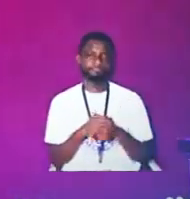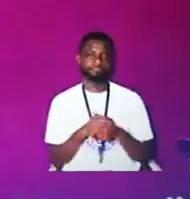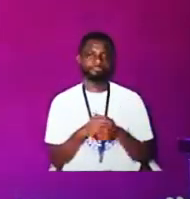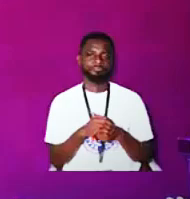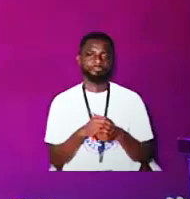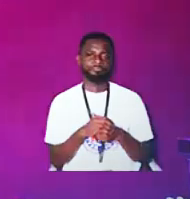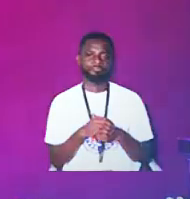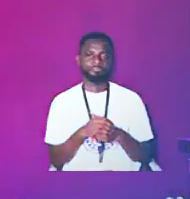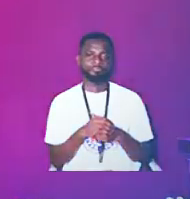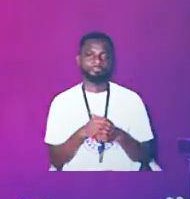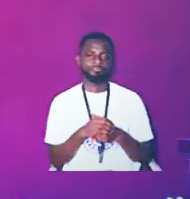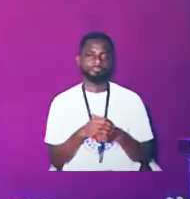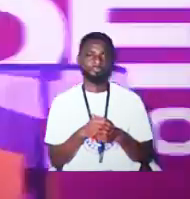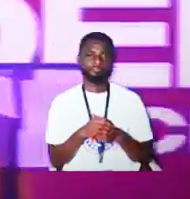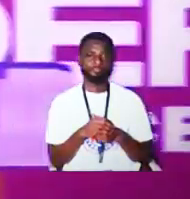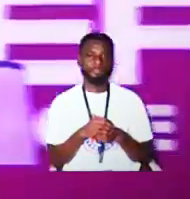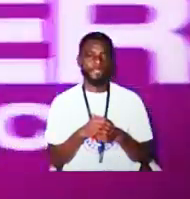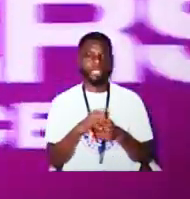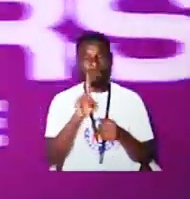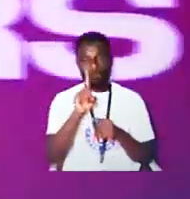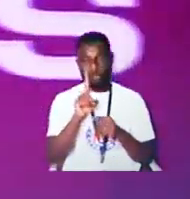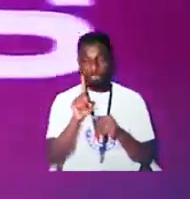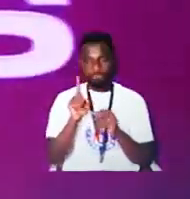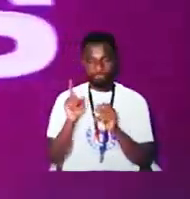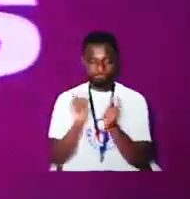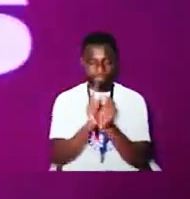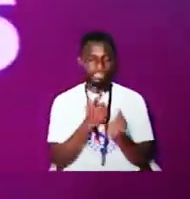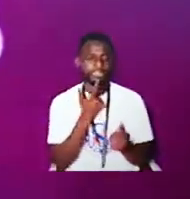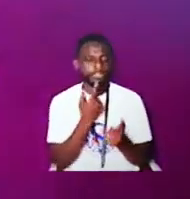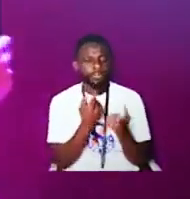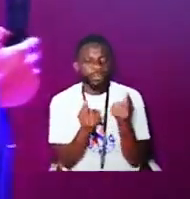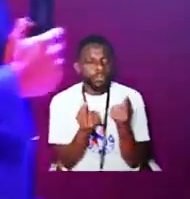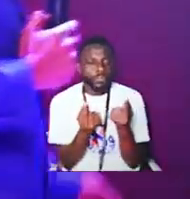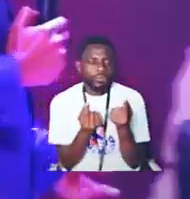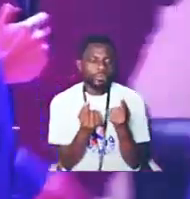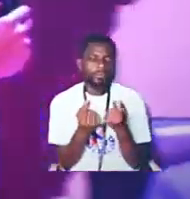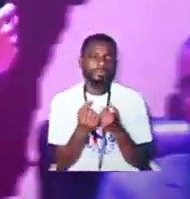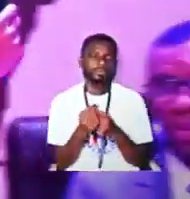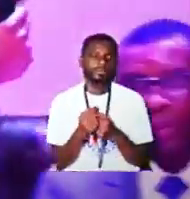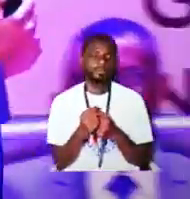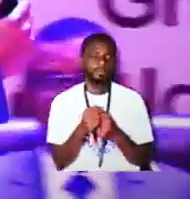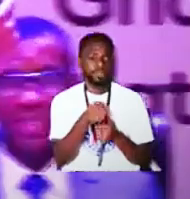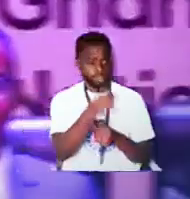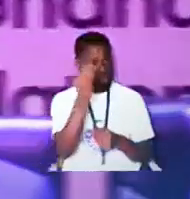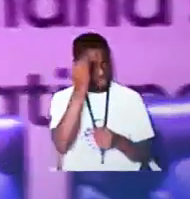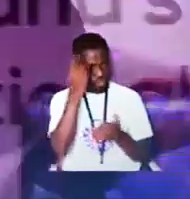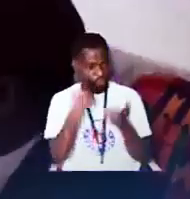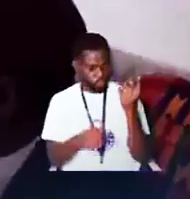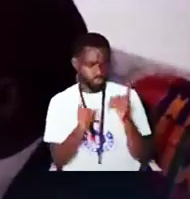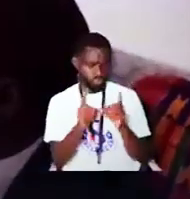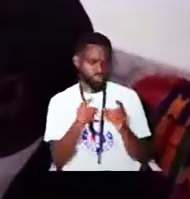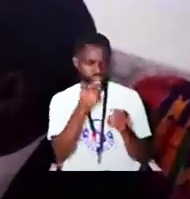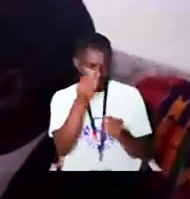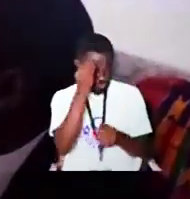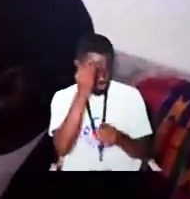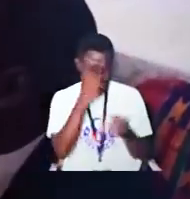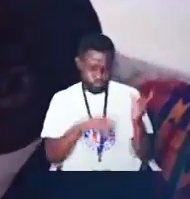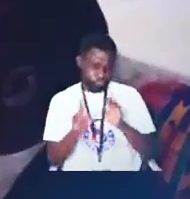Went back and said, so what do you want me to do? And he said, but you know what to do.